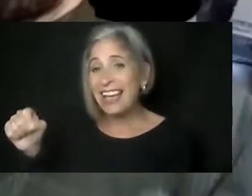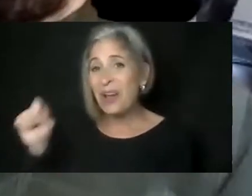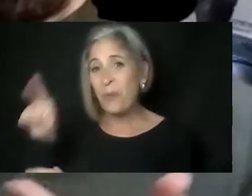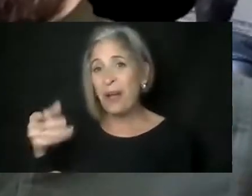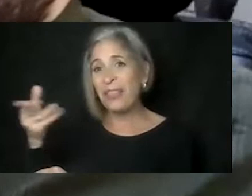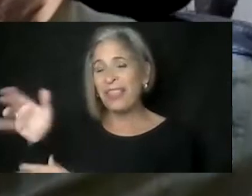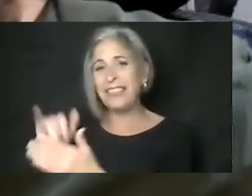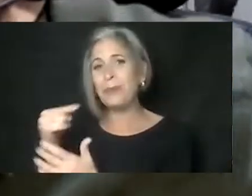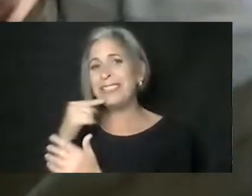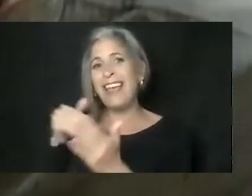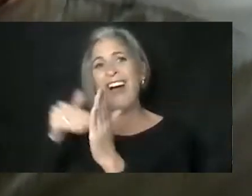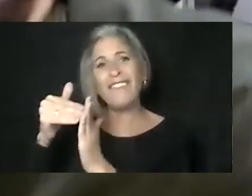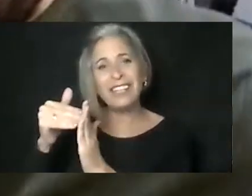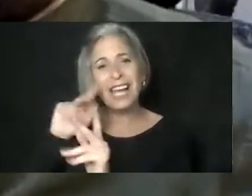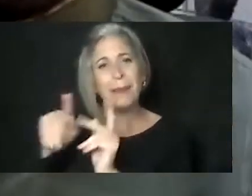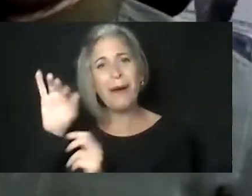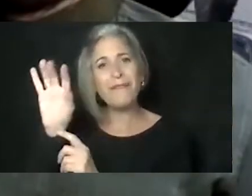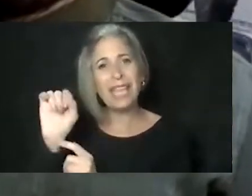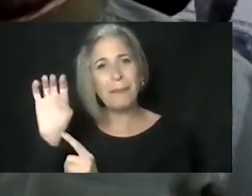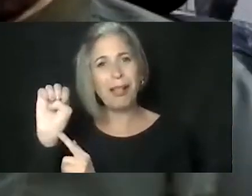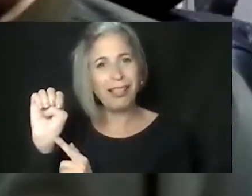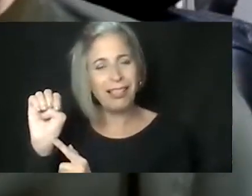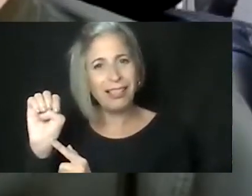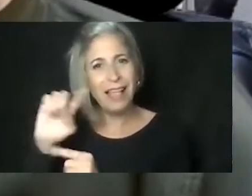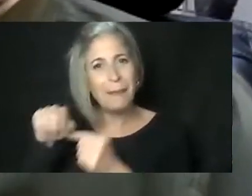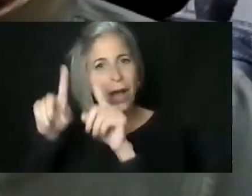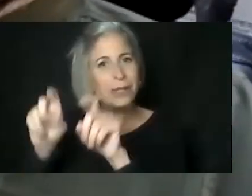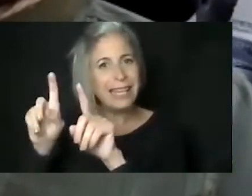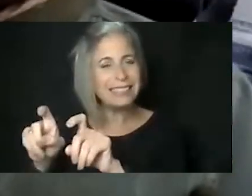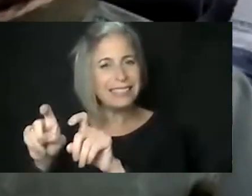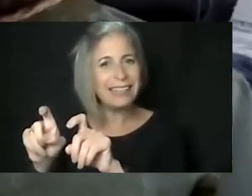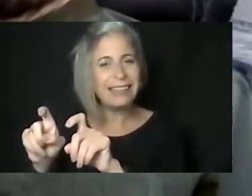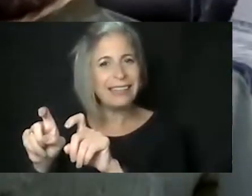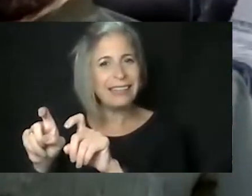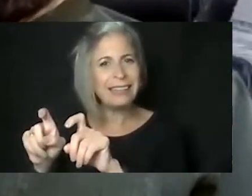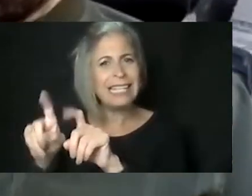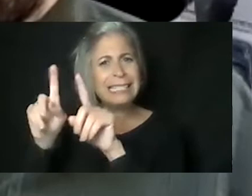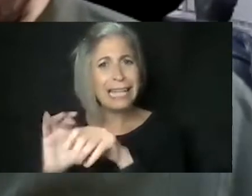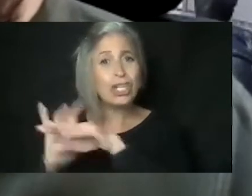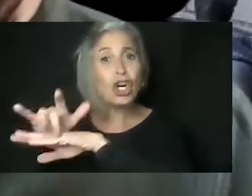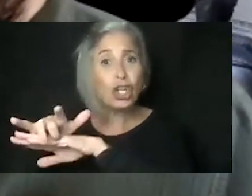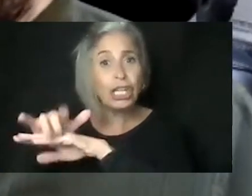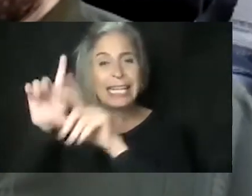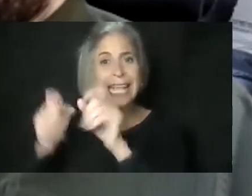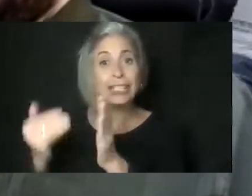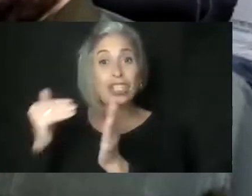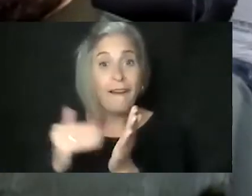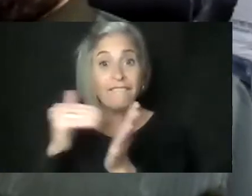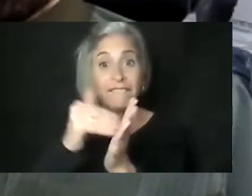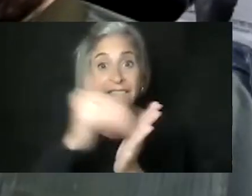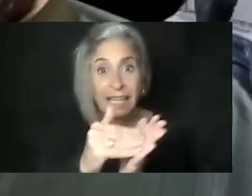things that we say a lot about Fable, both when we're talking about testing and when we're talking about, test early, test often, test